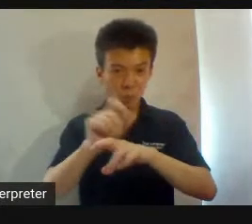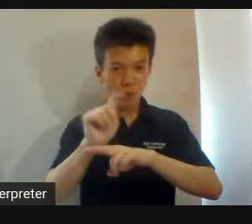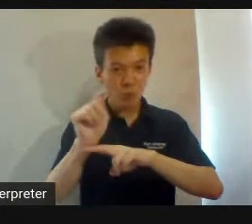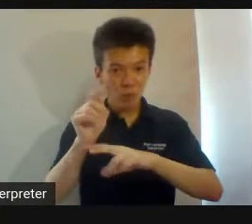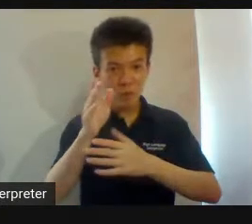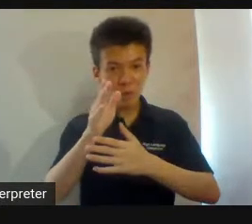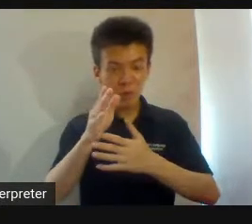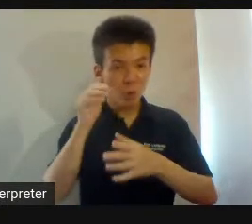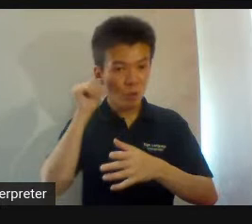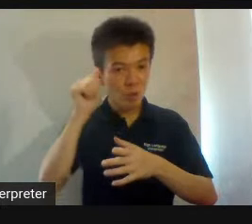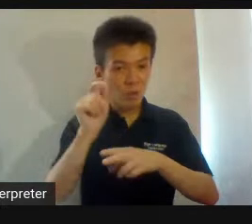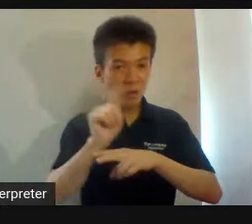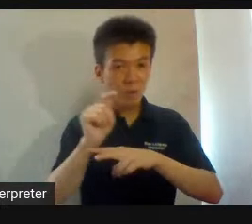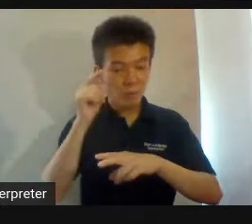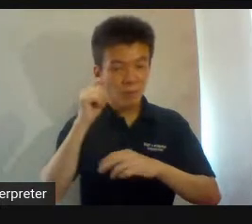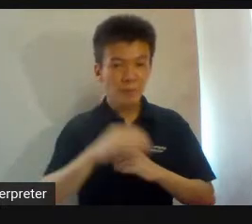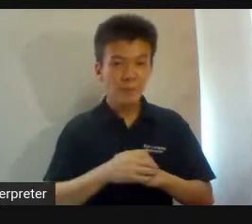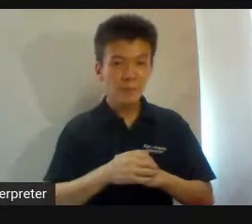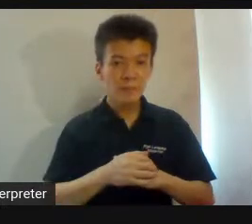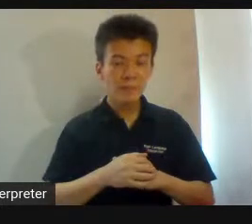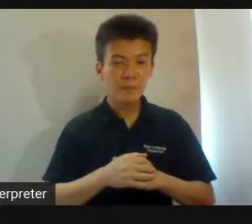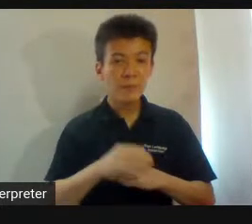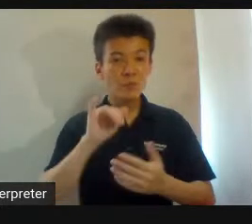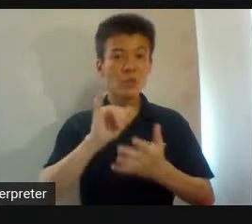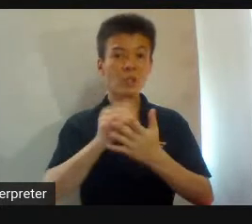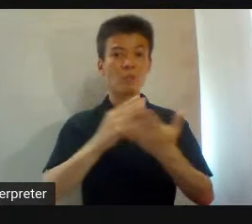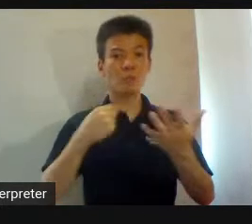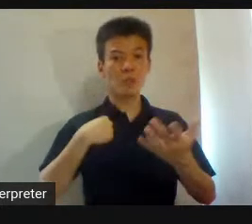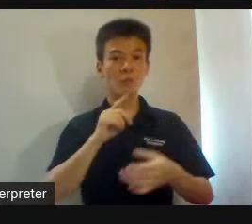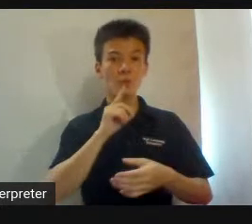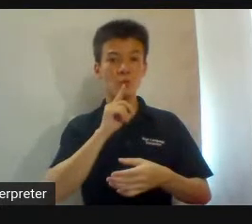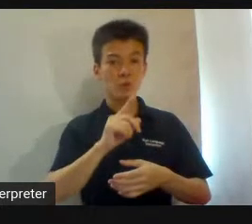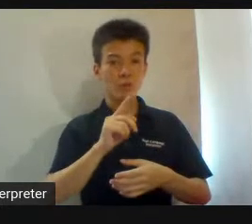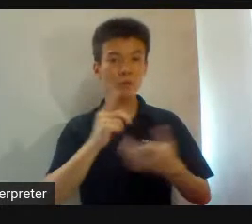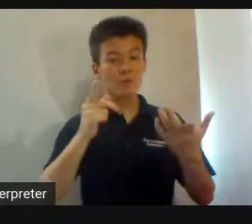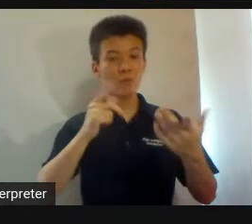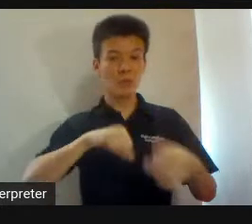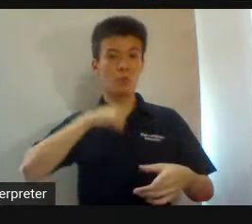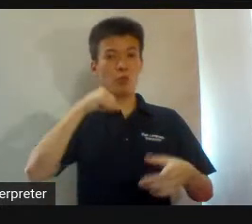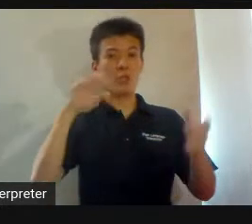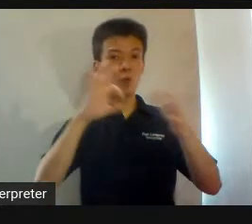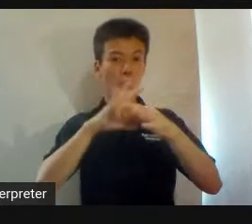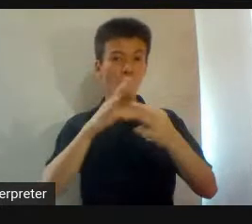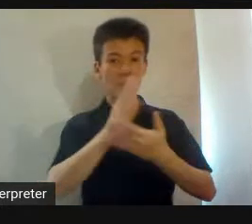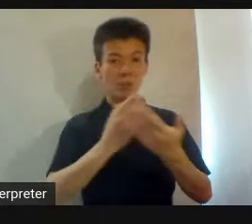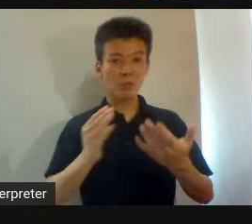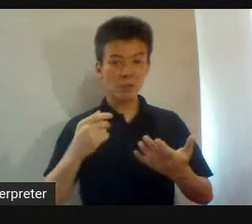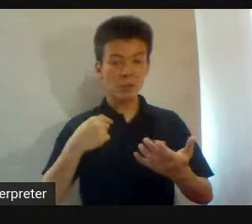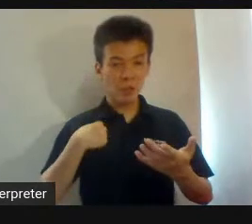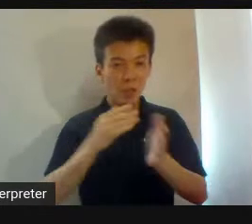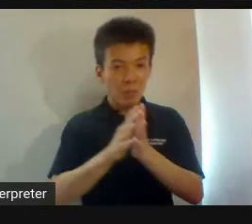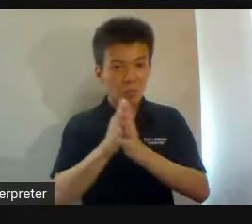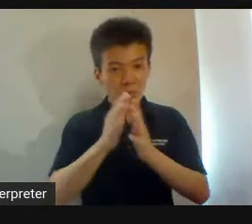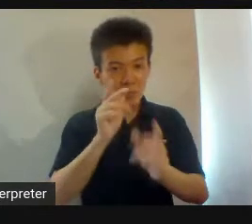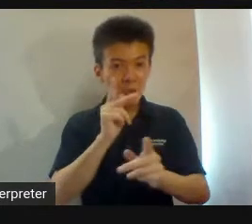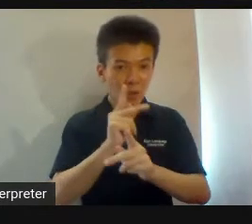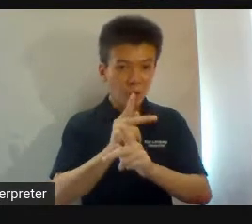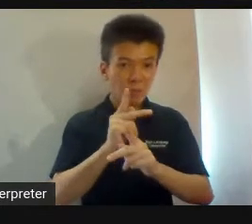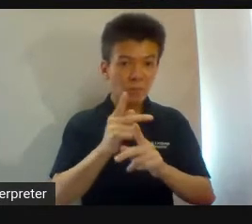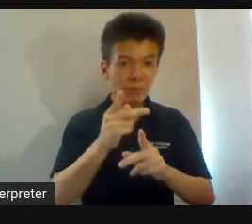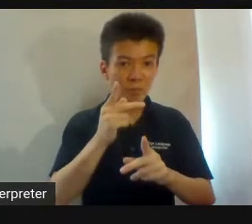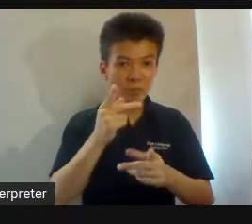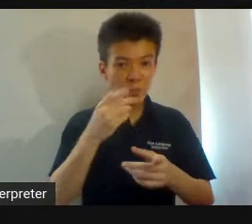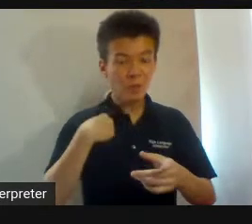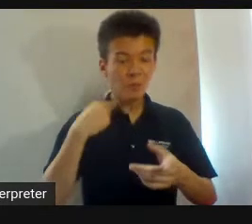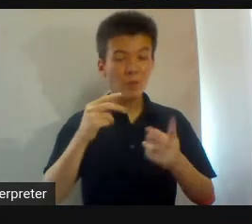audio description for live events. And that's something that I was really proud of, and something that I'm keen to keep moving forward in